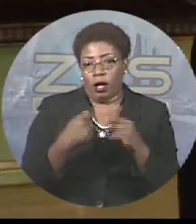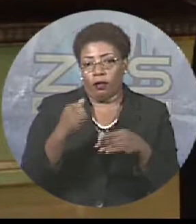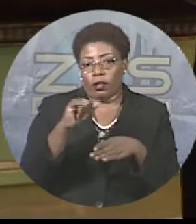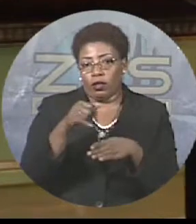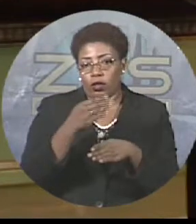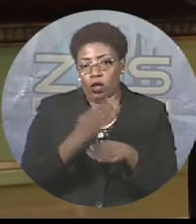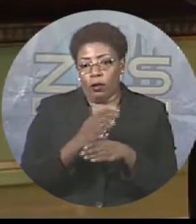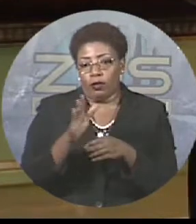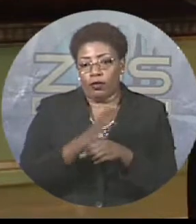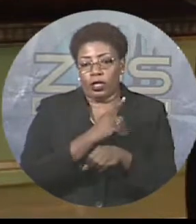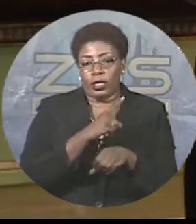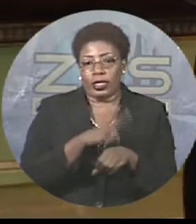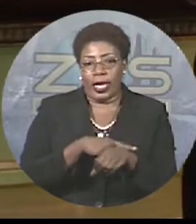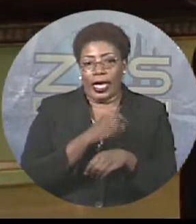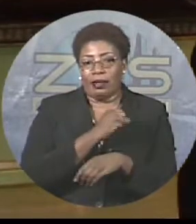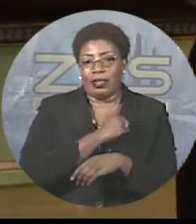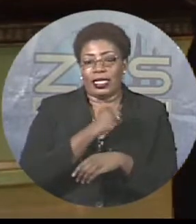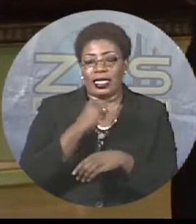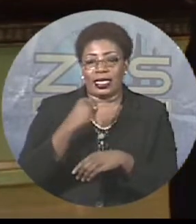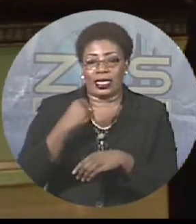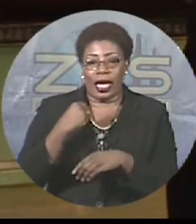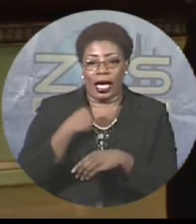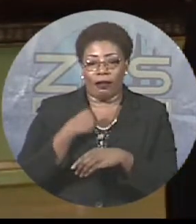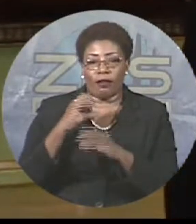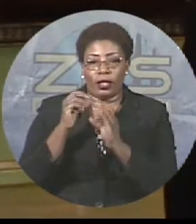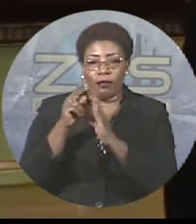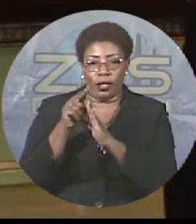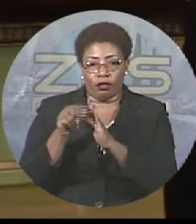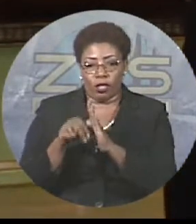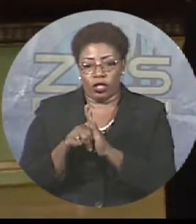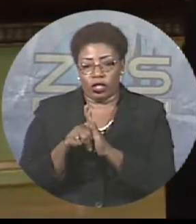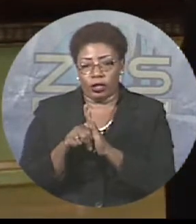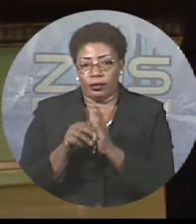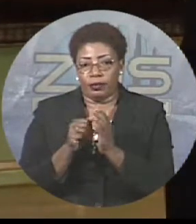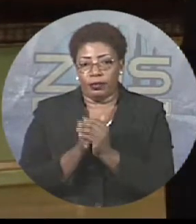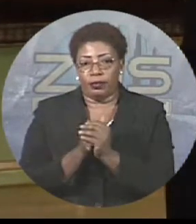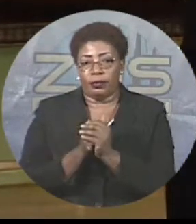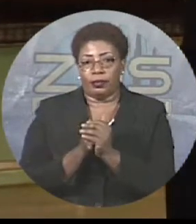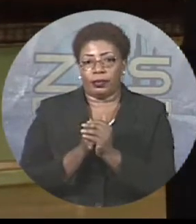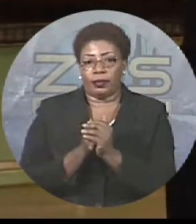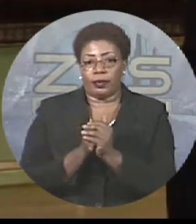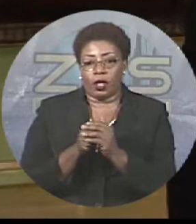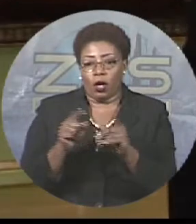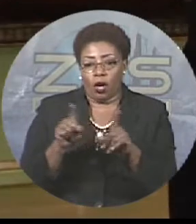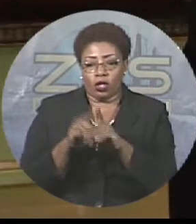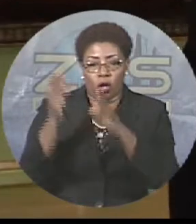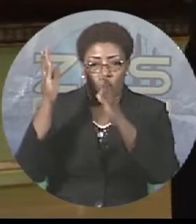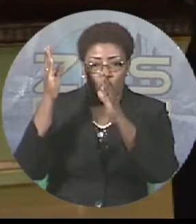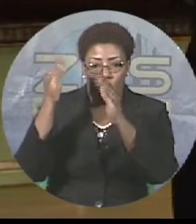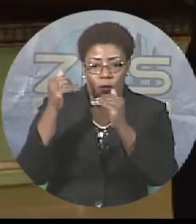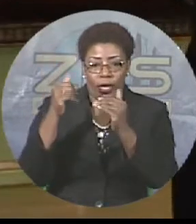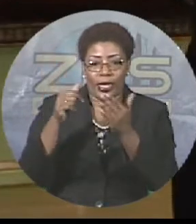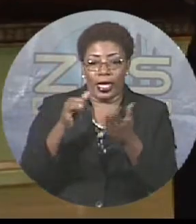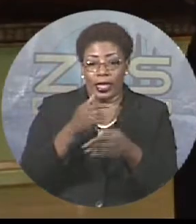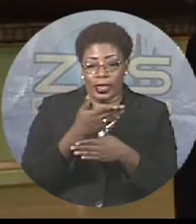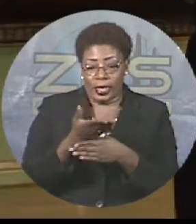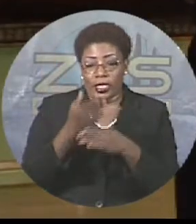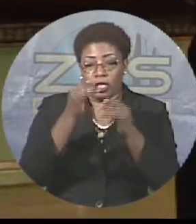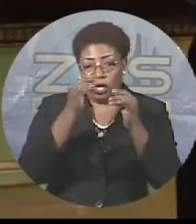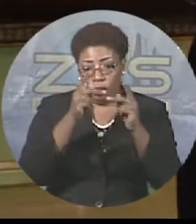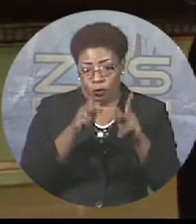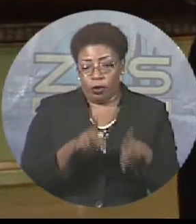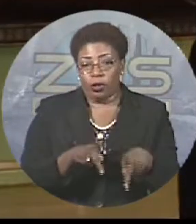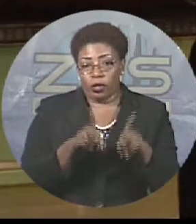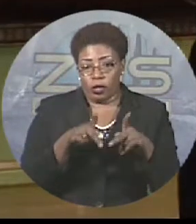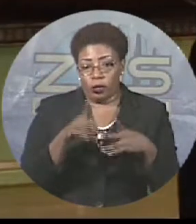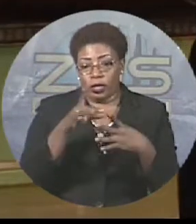a full-time staff of the Federation. It is our hope that this candidate will be selected